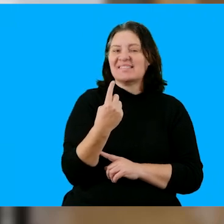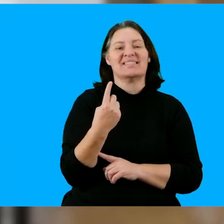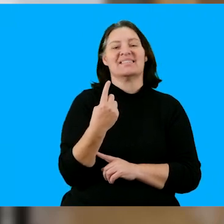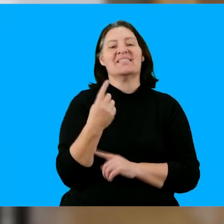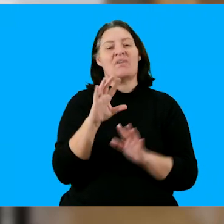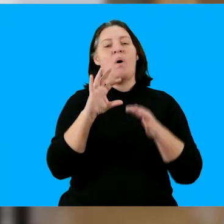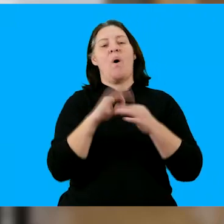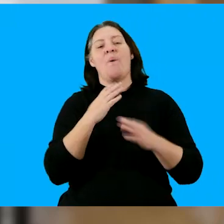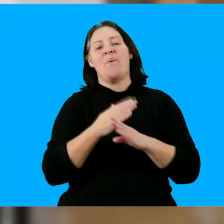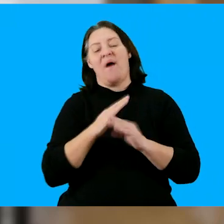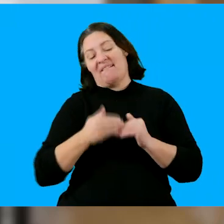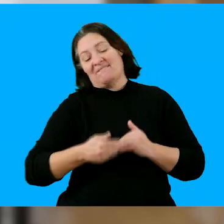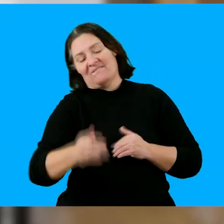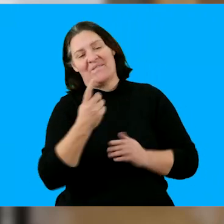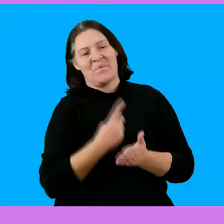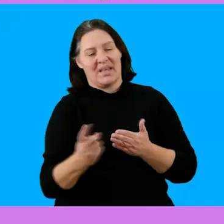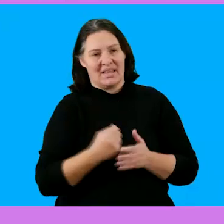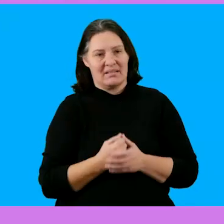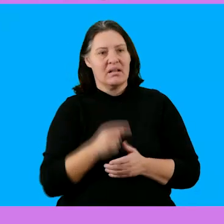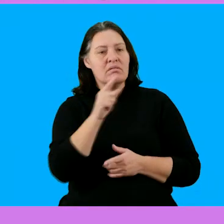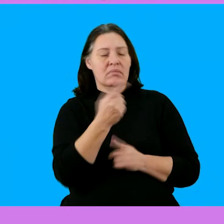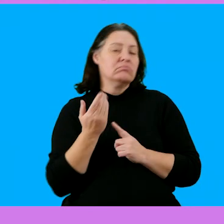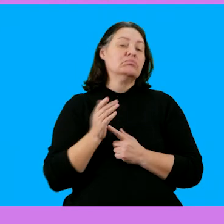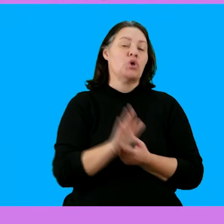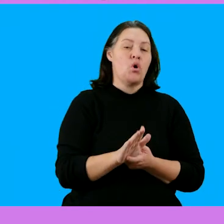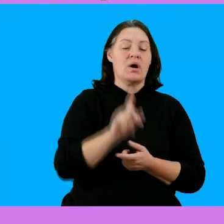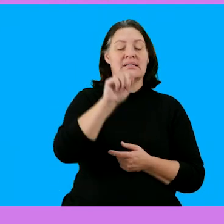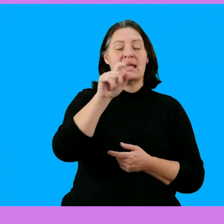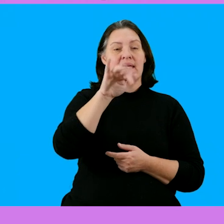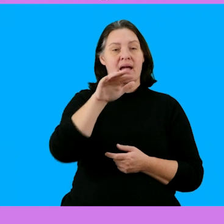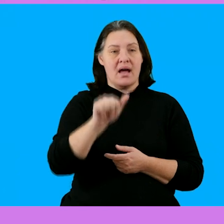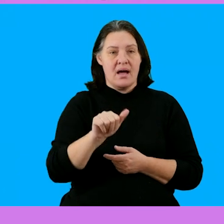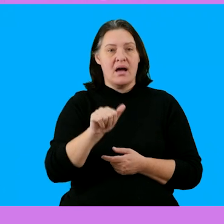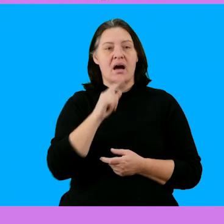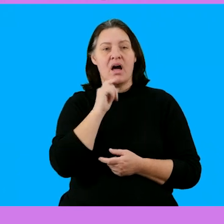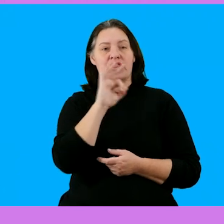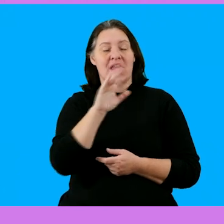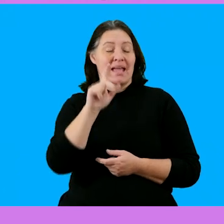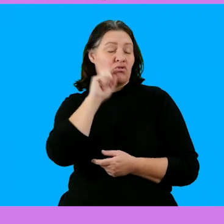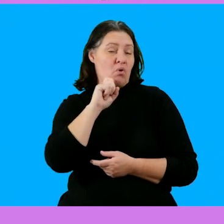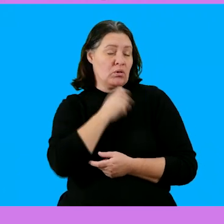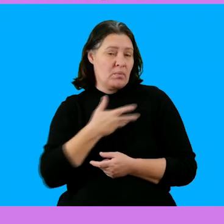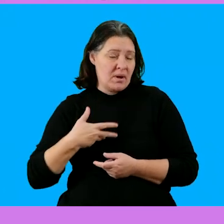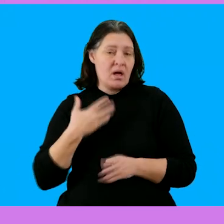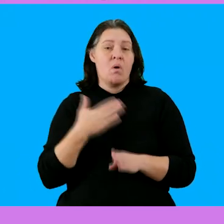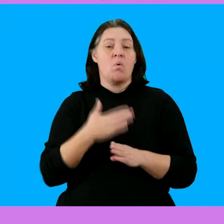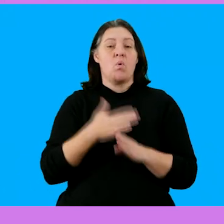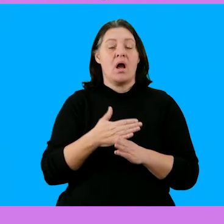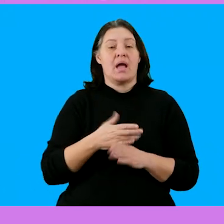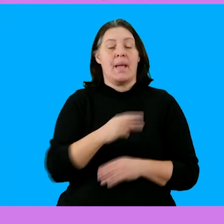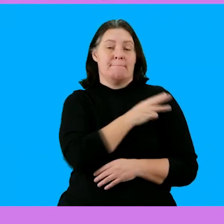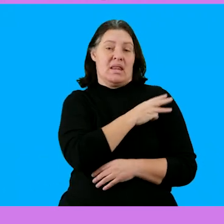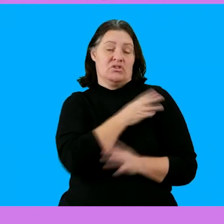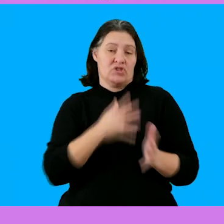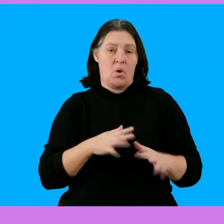leave you with some homework for the upcoming week. Here I've indicated that Tanya, a 38-year-old woman, works as